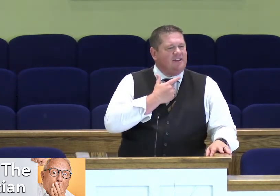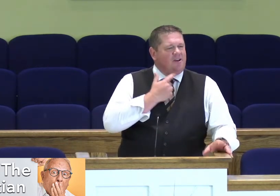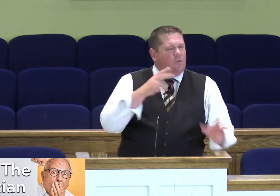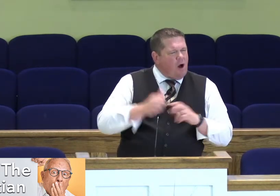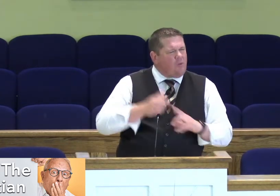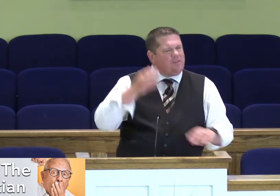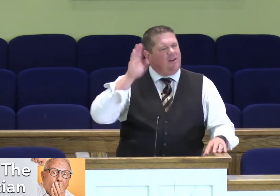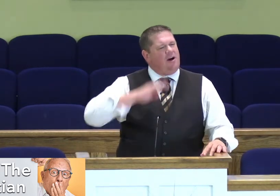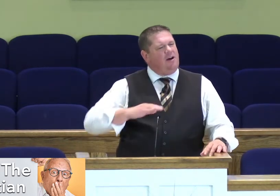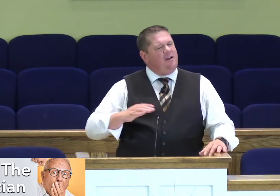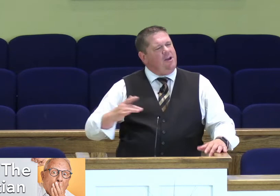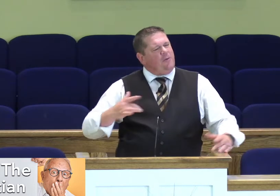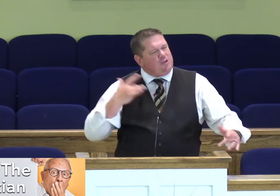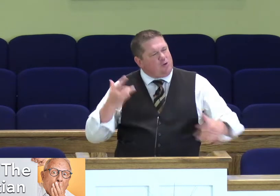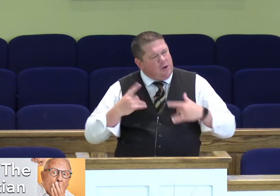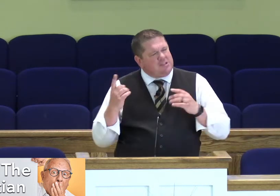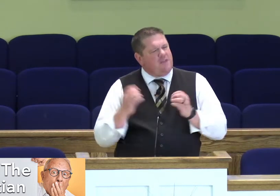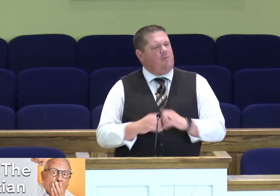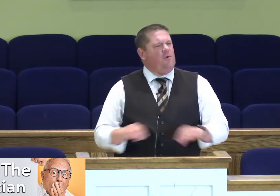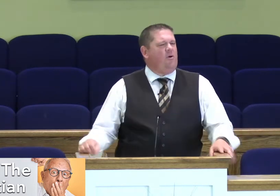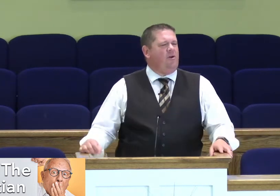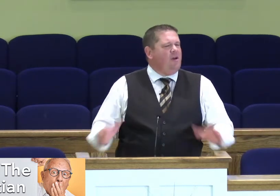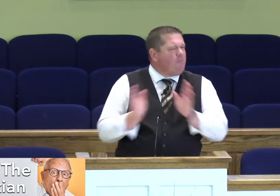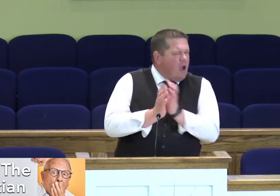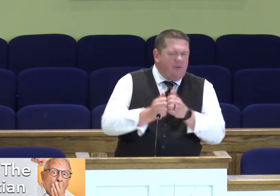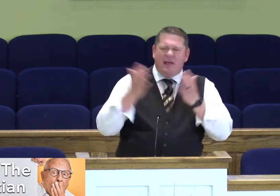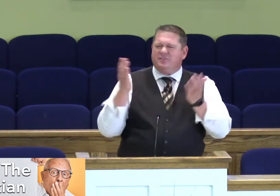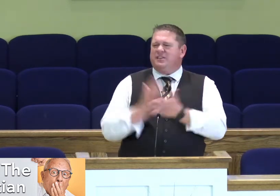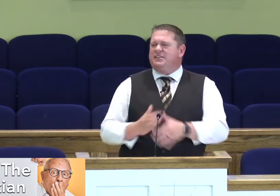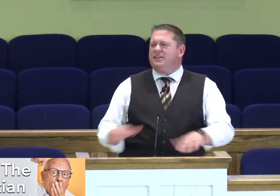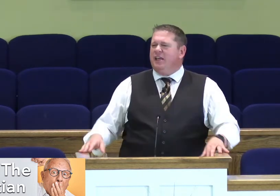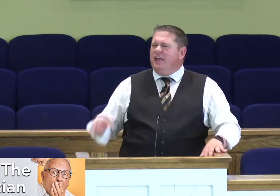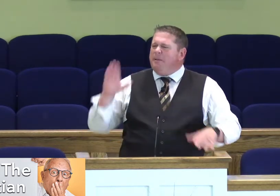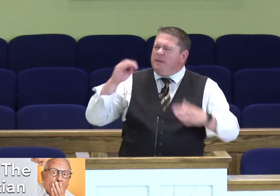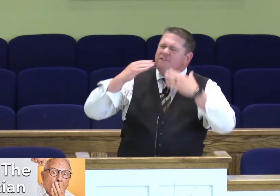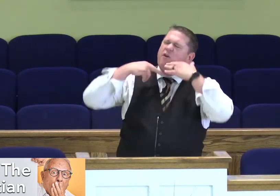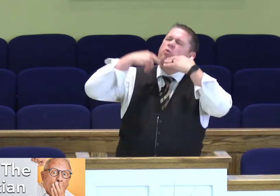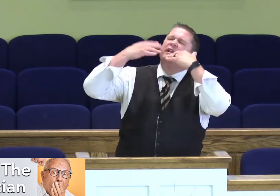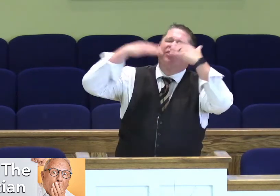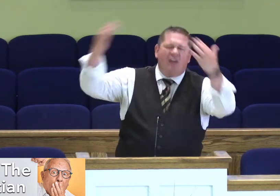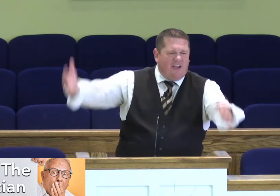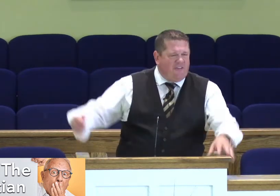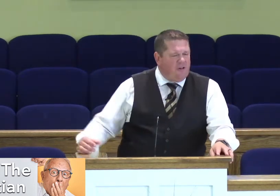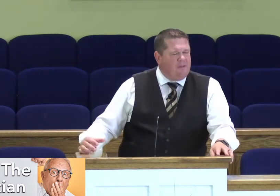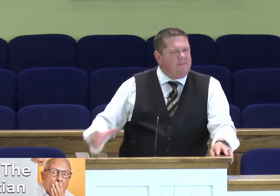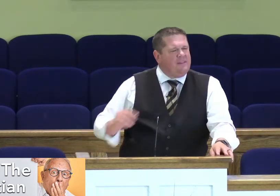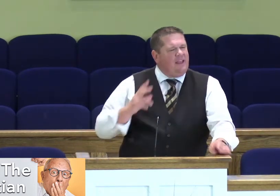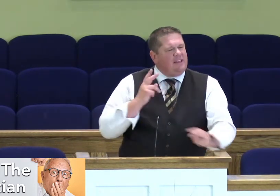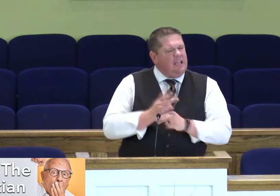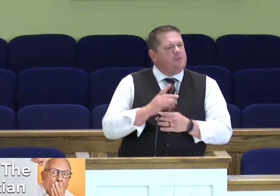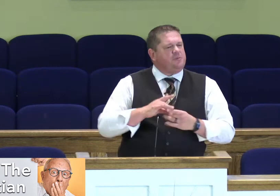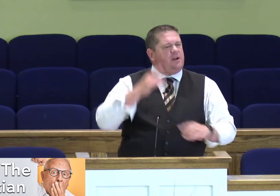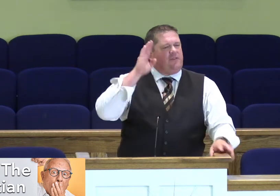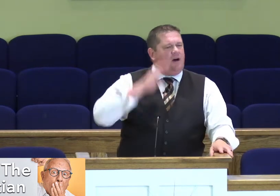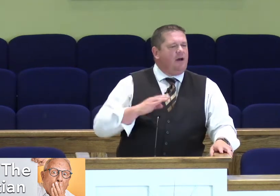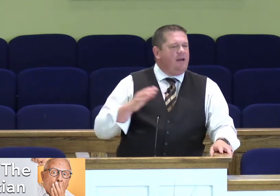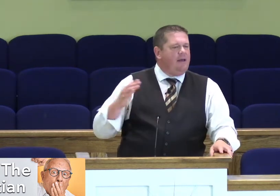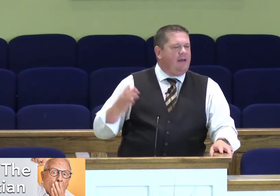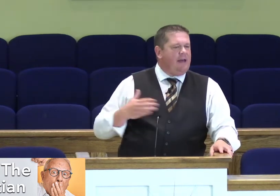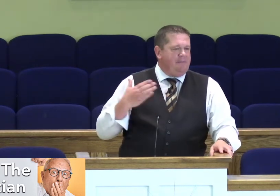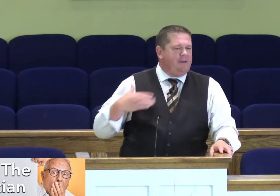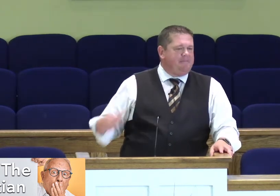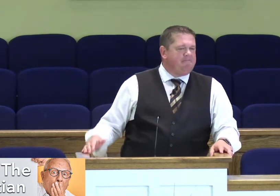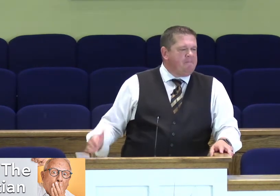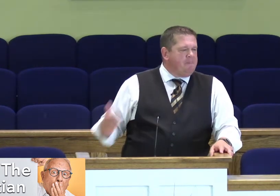laryngitis. Walk with God. Rejoice evermore. Pray without ceasing. Be vocally thankful and keep the Spirit of